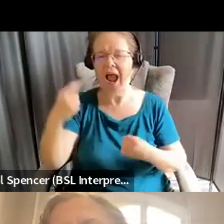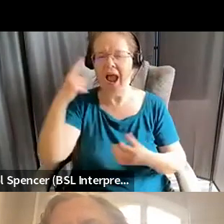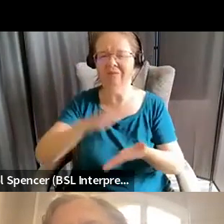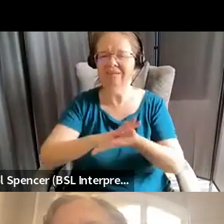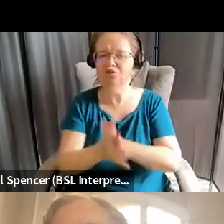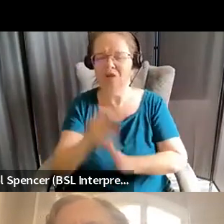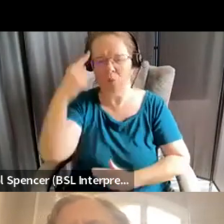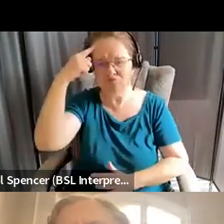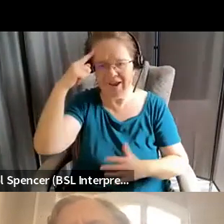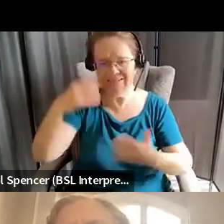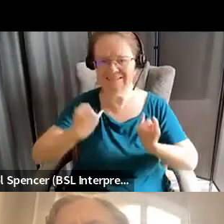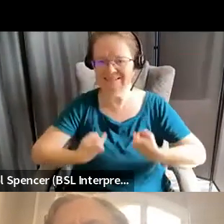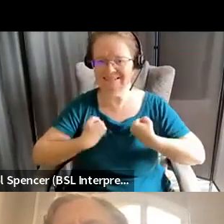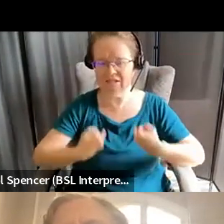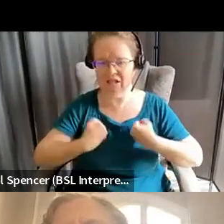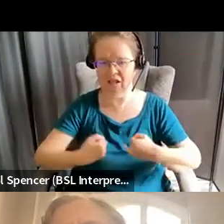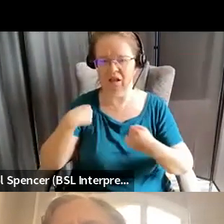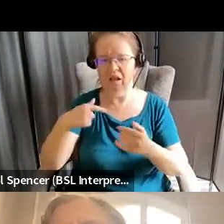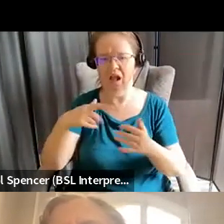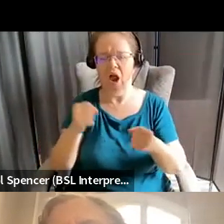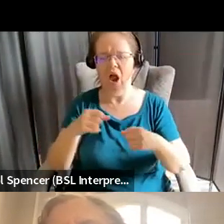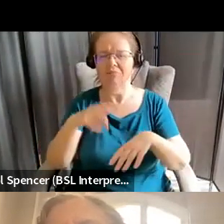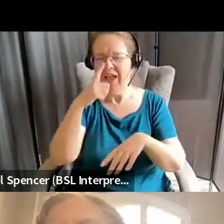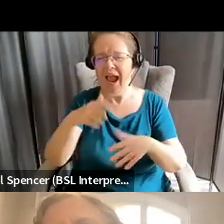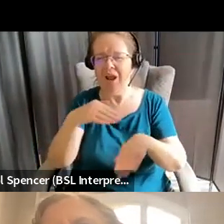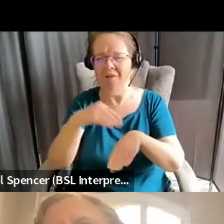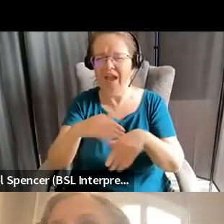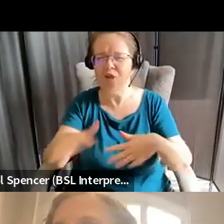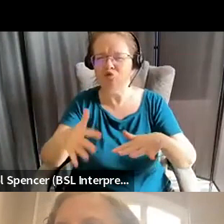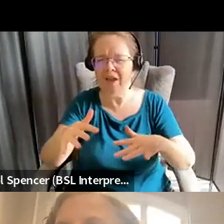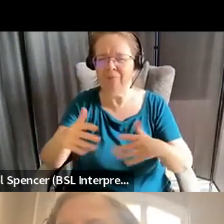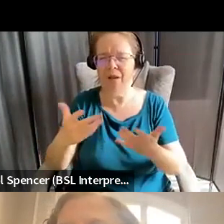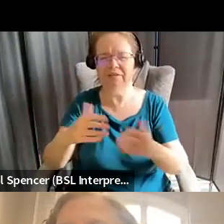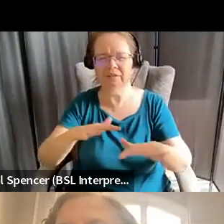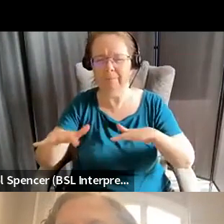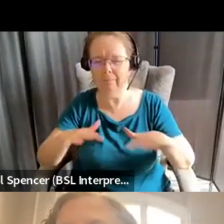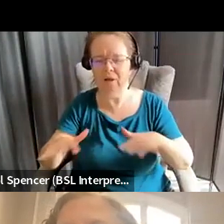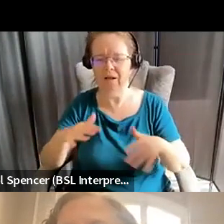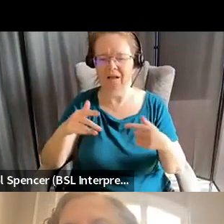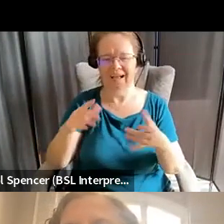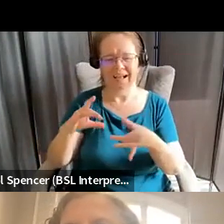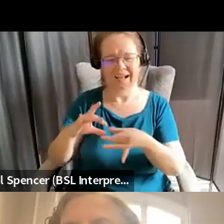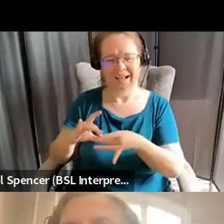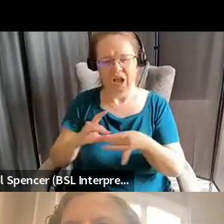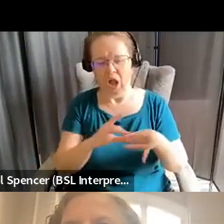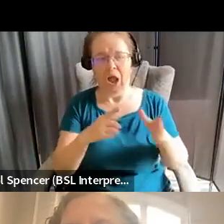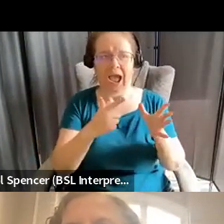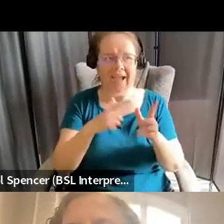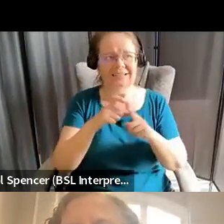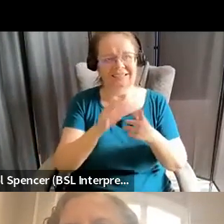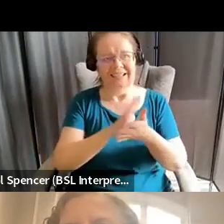that causes tremors and a movement disorder. And I've got ADHD, and I have